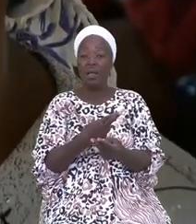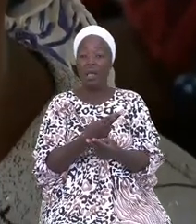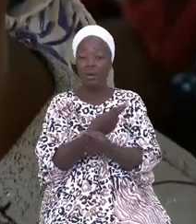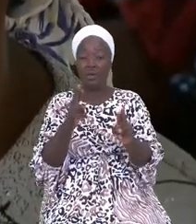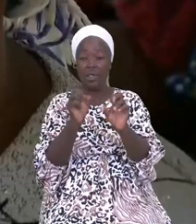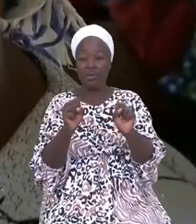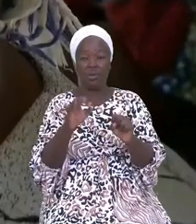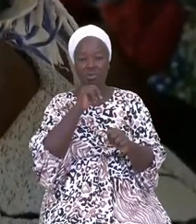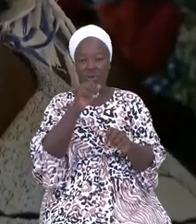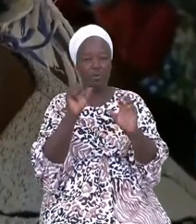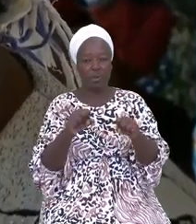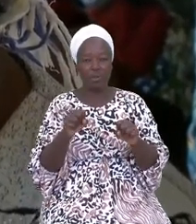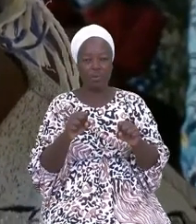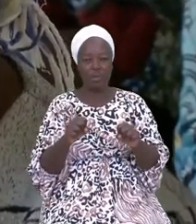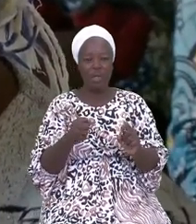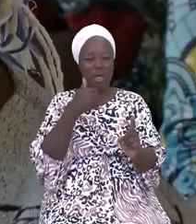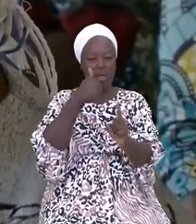Self-righteousness will not save.